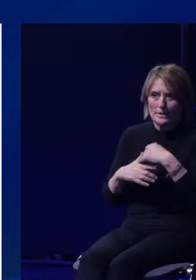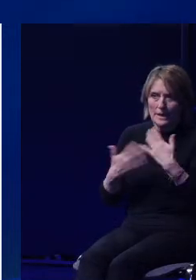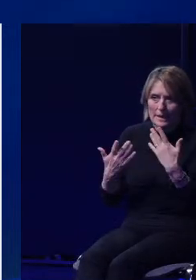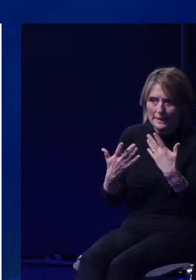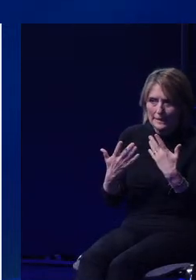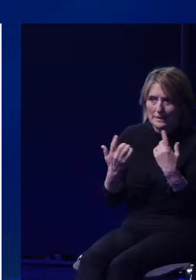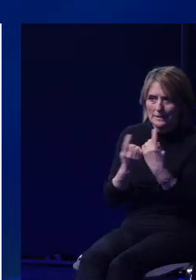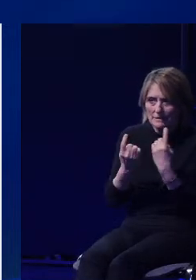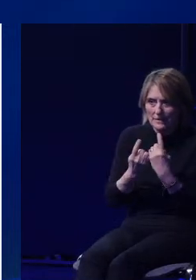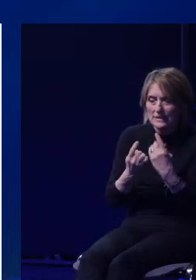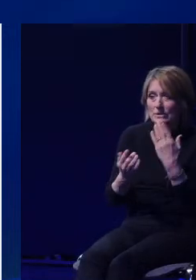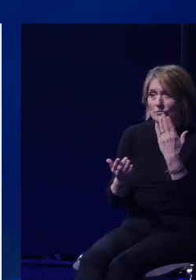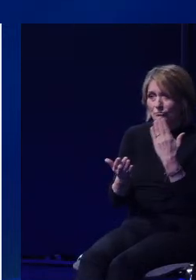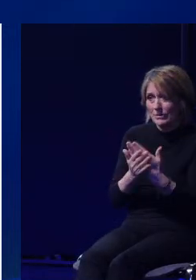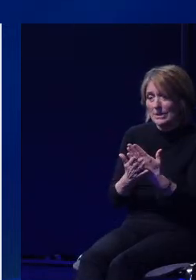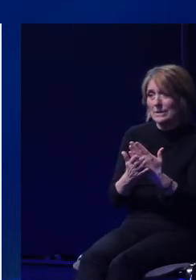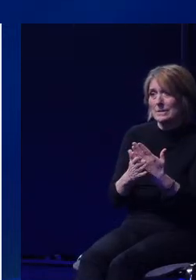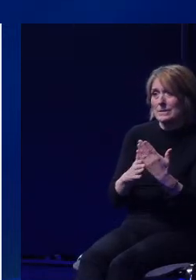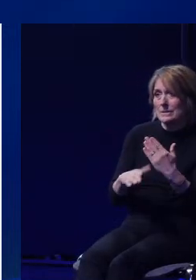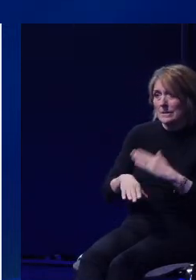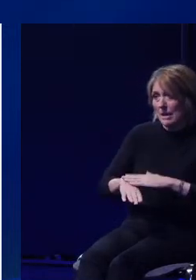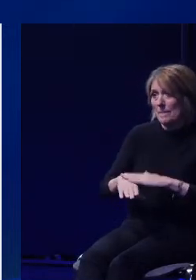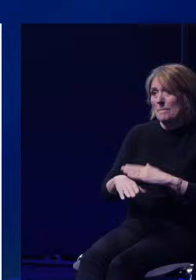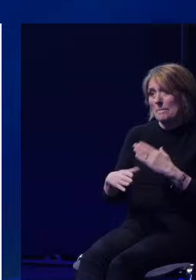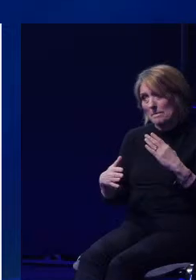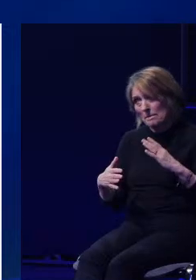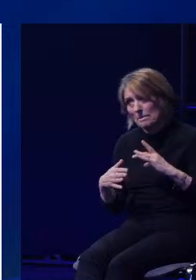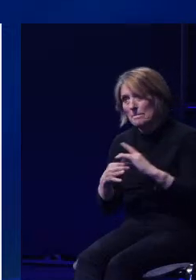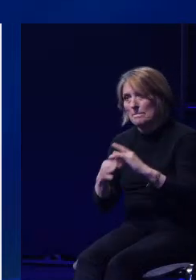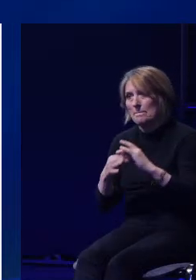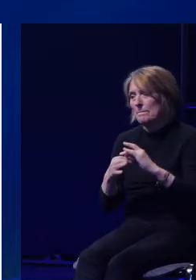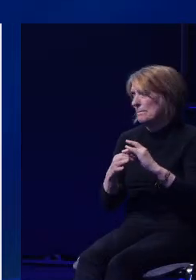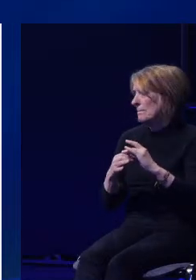because it is real-time collaboration. And those two